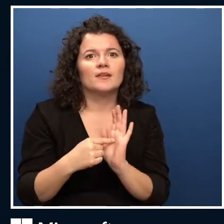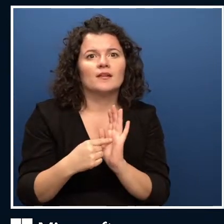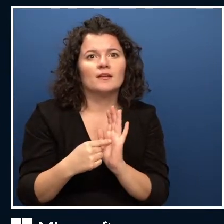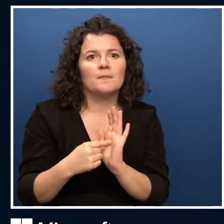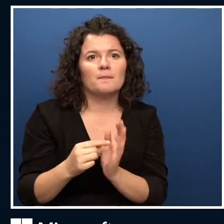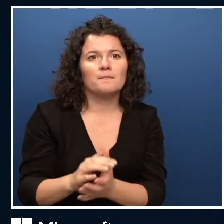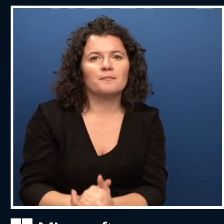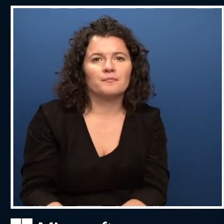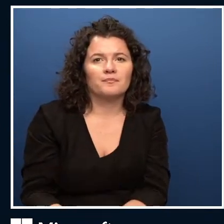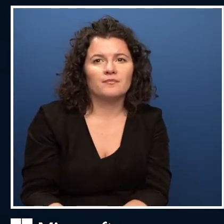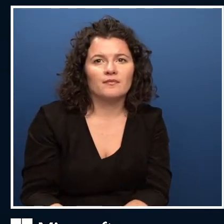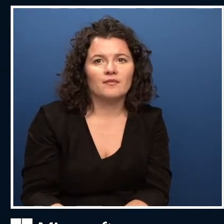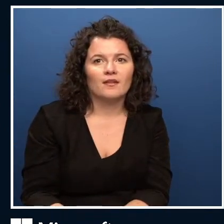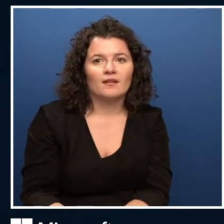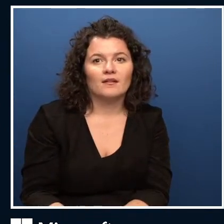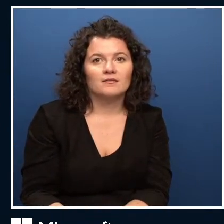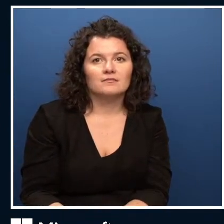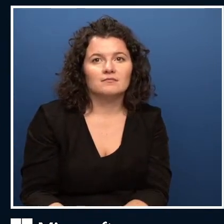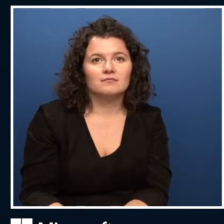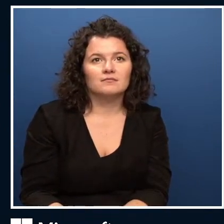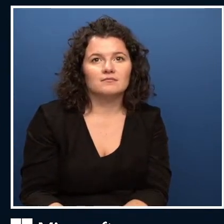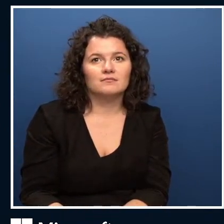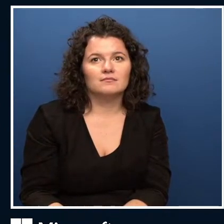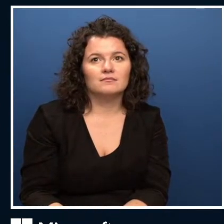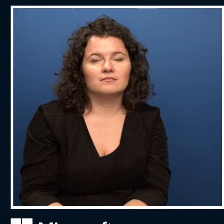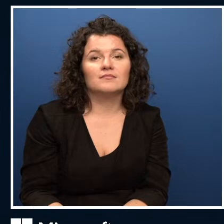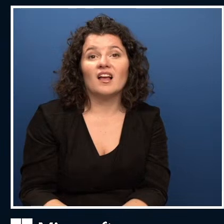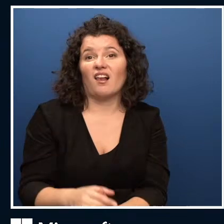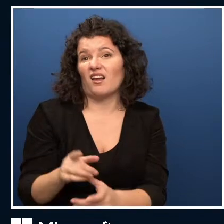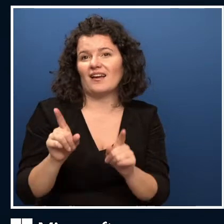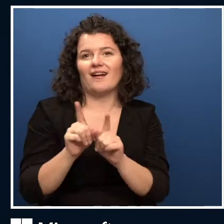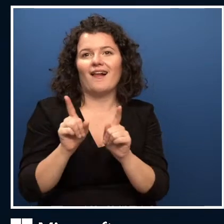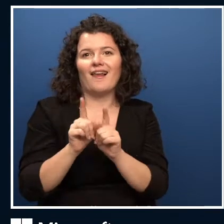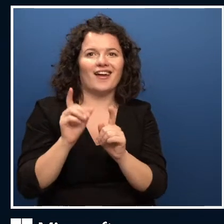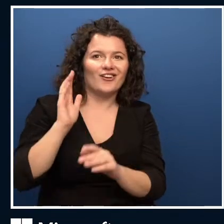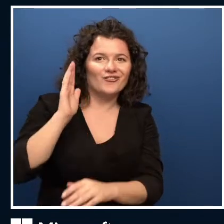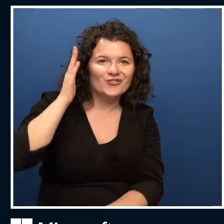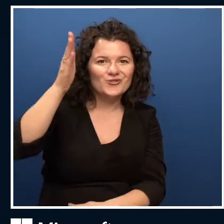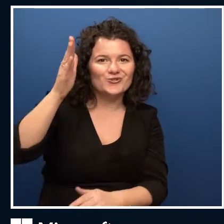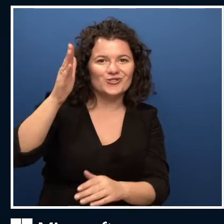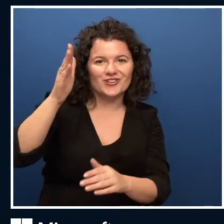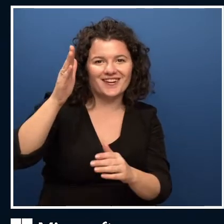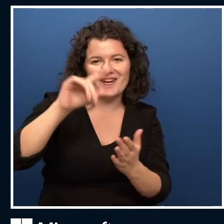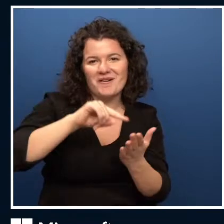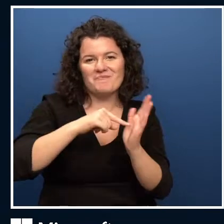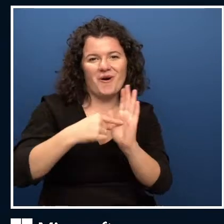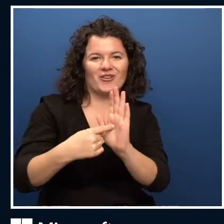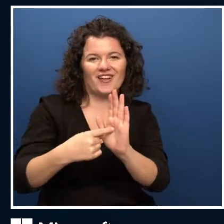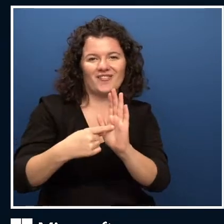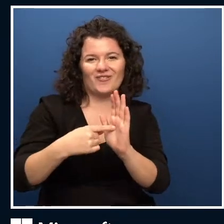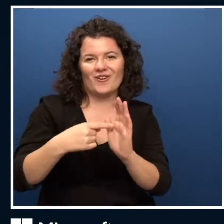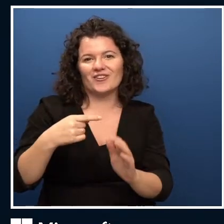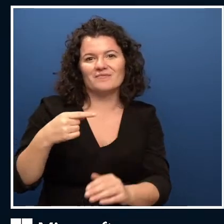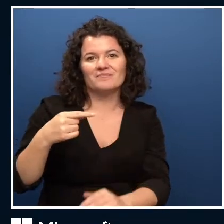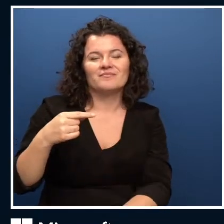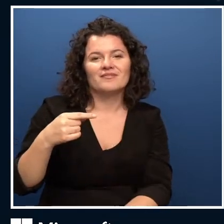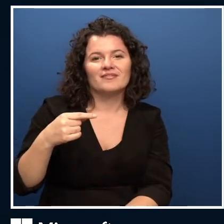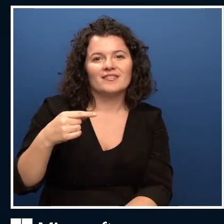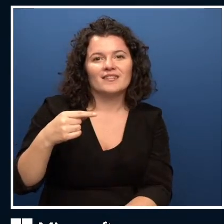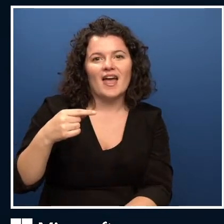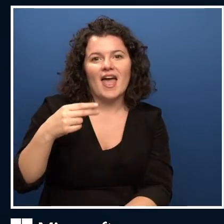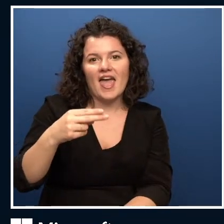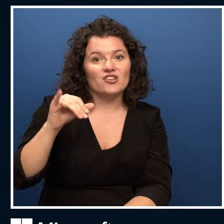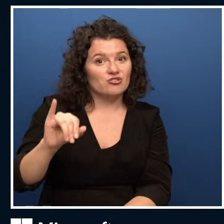the future AGI systems. And you know, there are a lot of